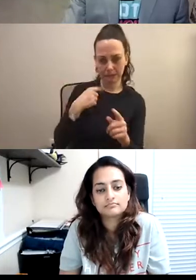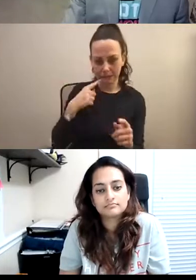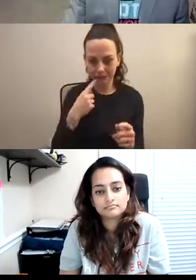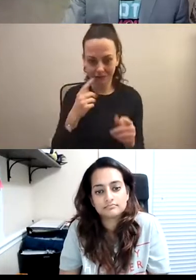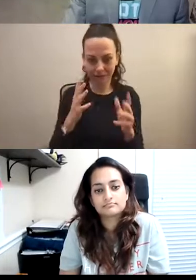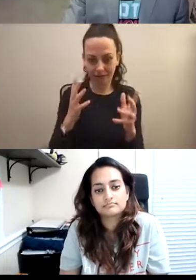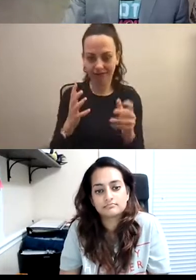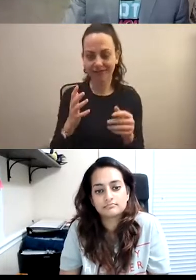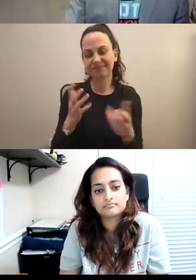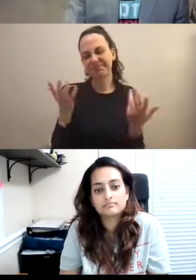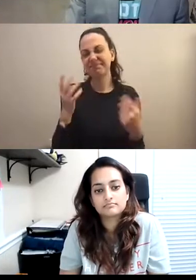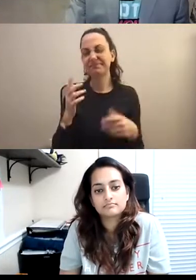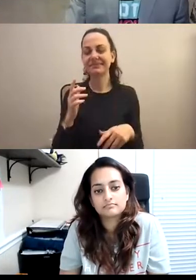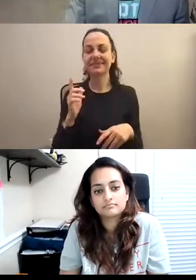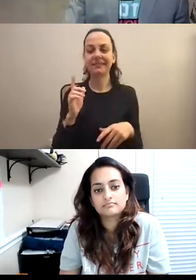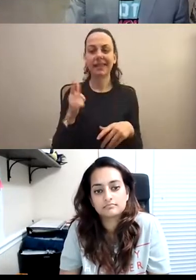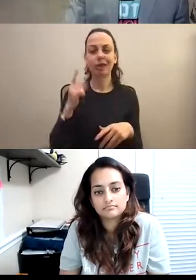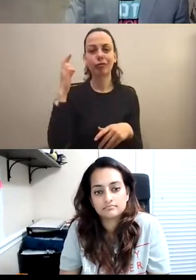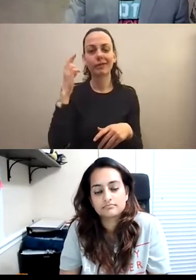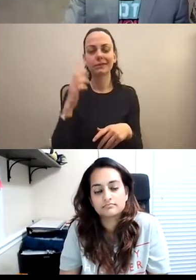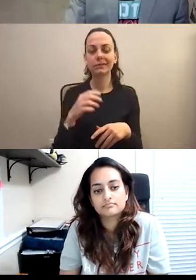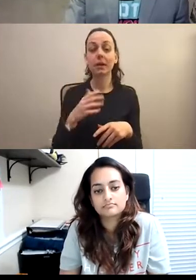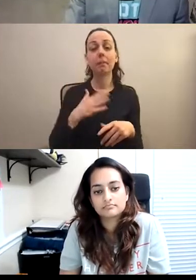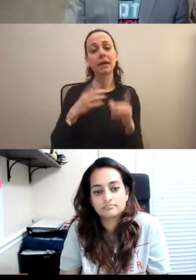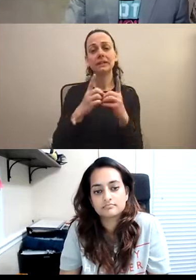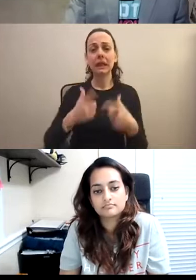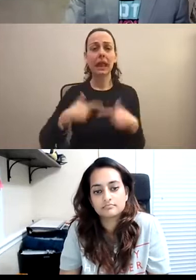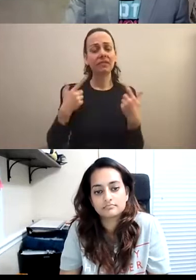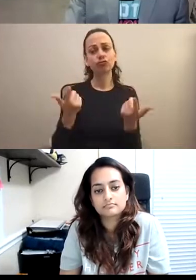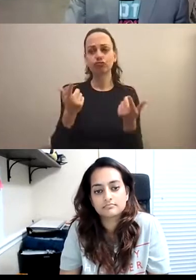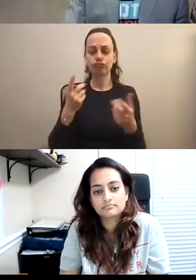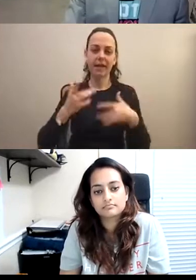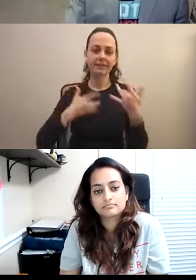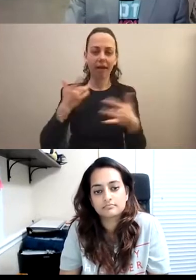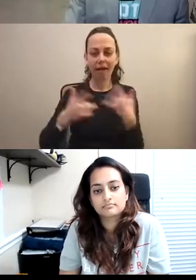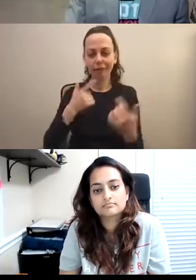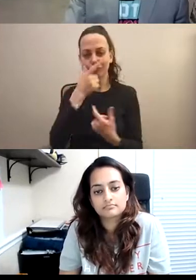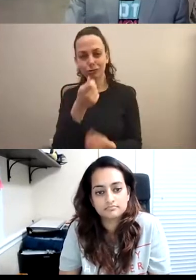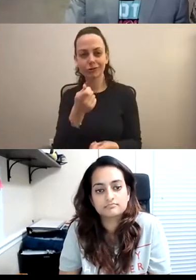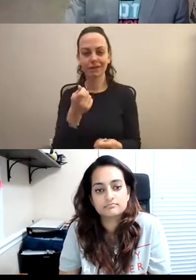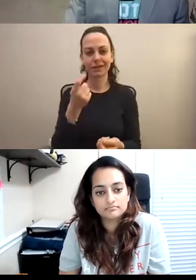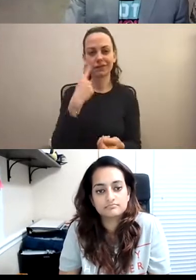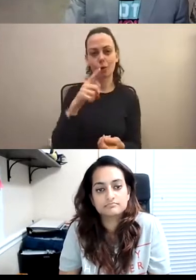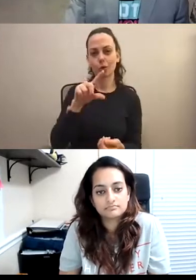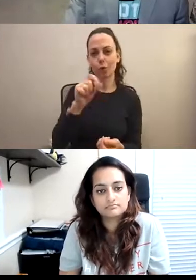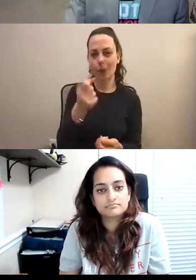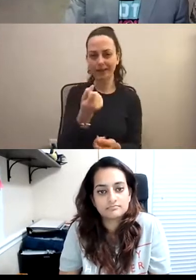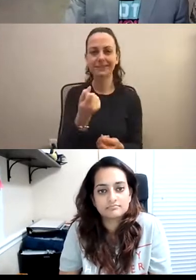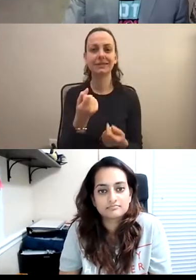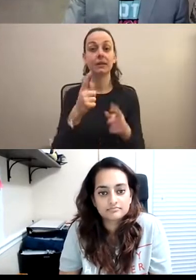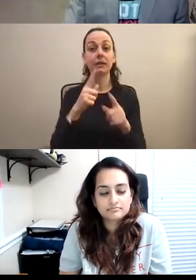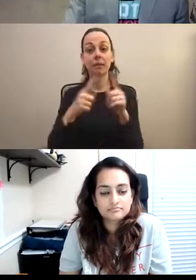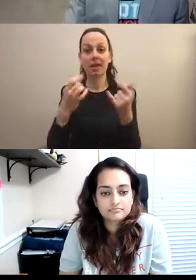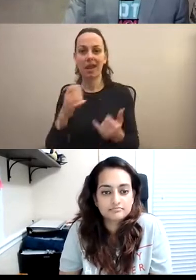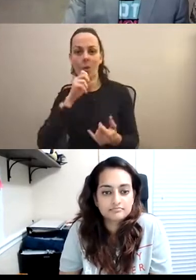20s. But my dating life was an exciting and interesting one in my 20s. But being in my